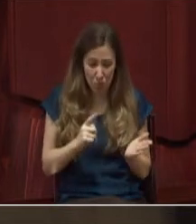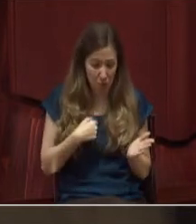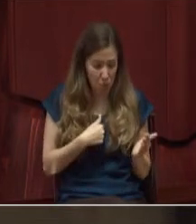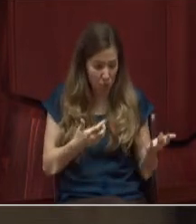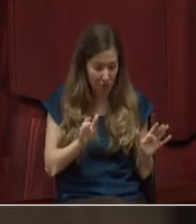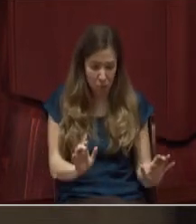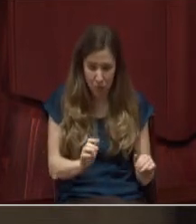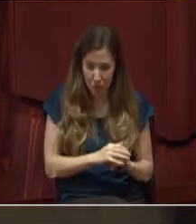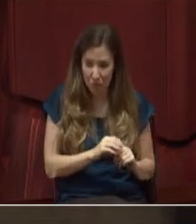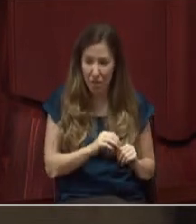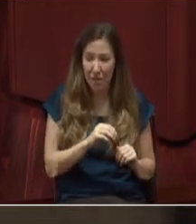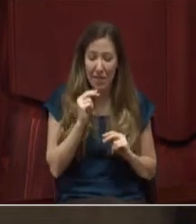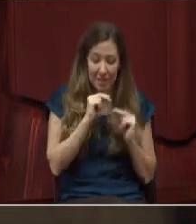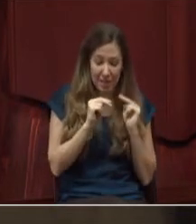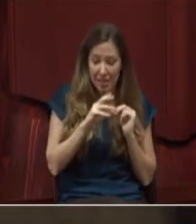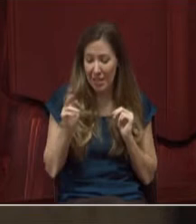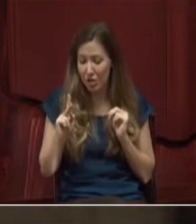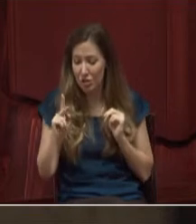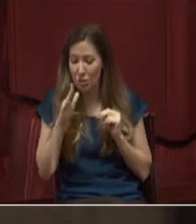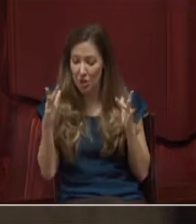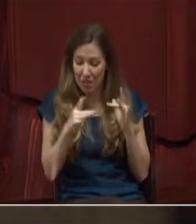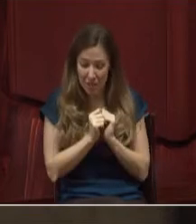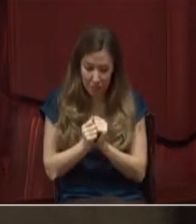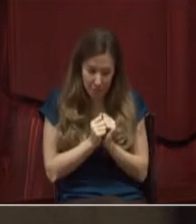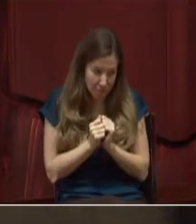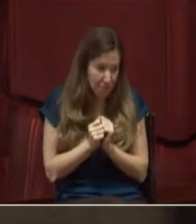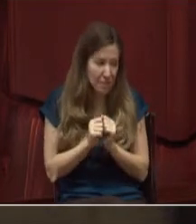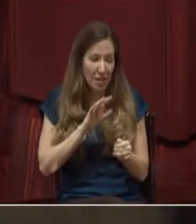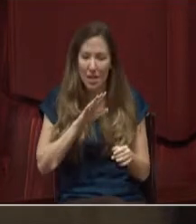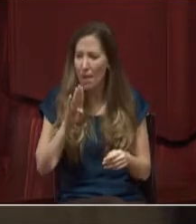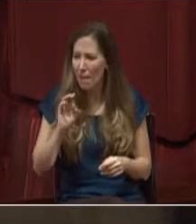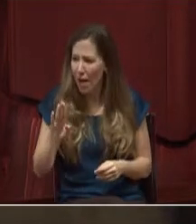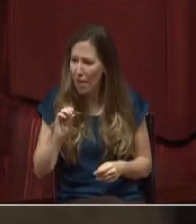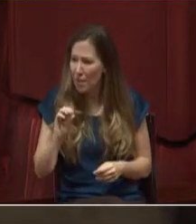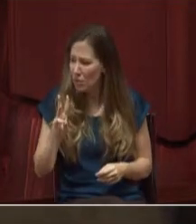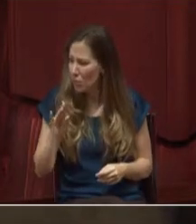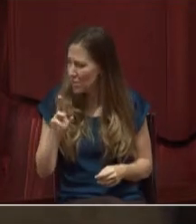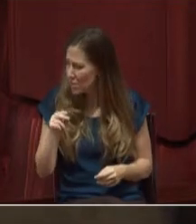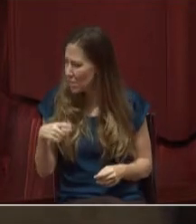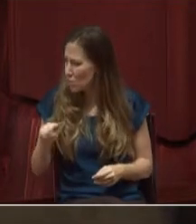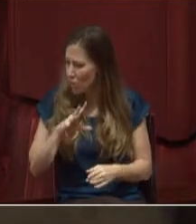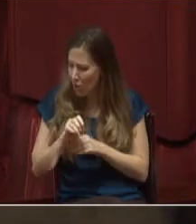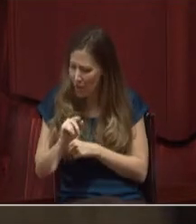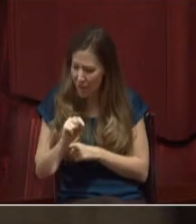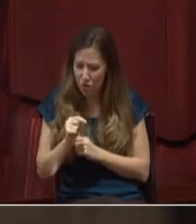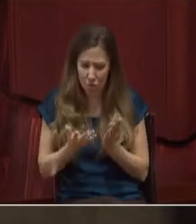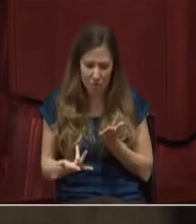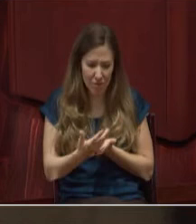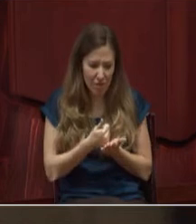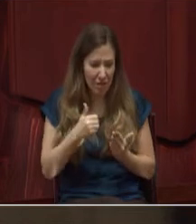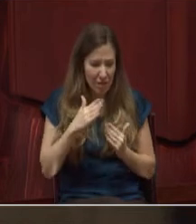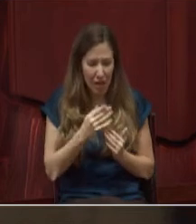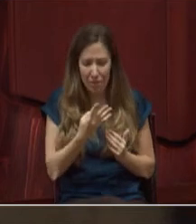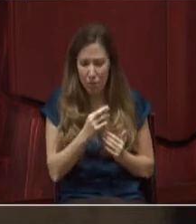Kissinger and Nixon would assemble, I know, Bud, you were part of it, Winston, you were part of it, would assemble the top four or five guys and spend a week